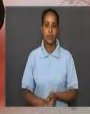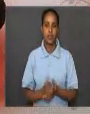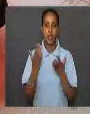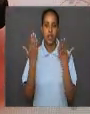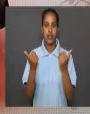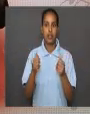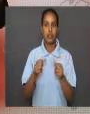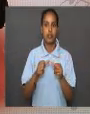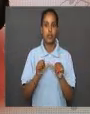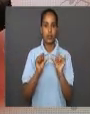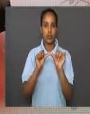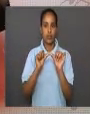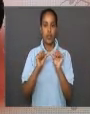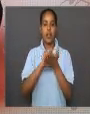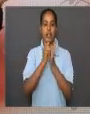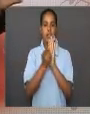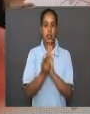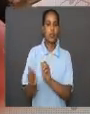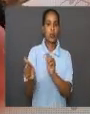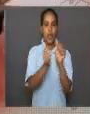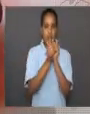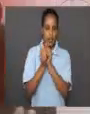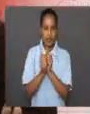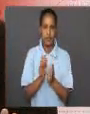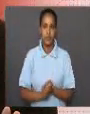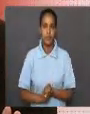Let us go through an example together.